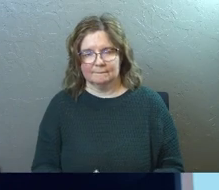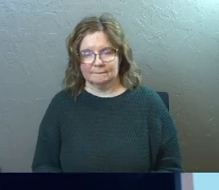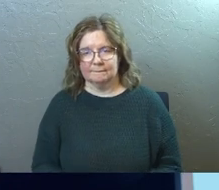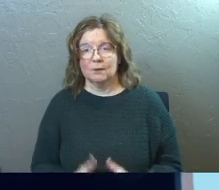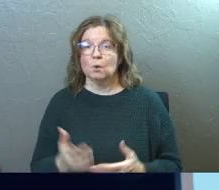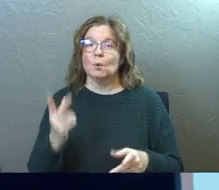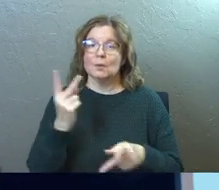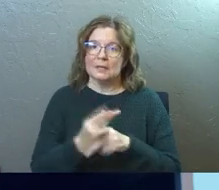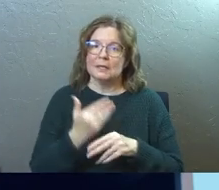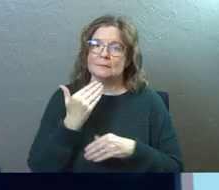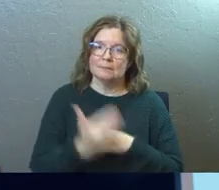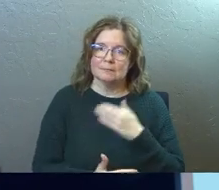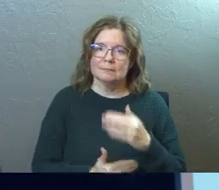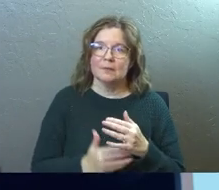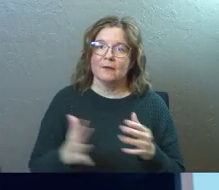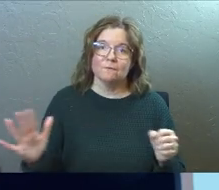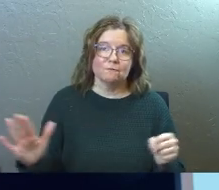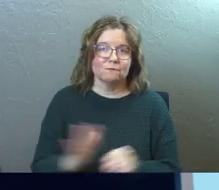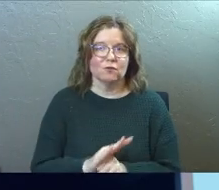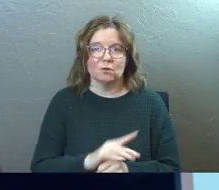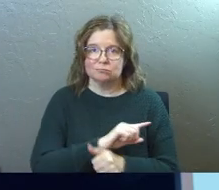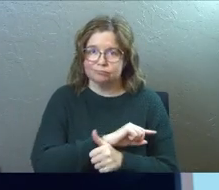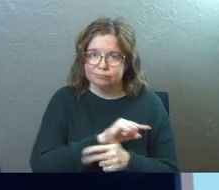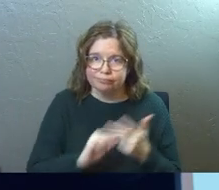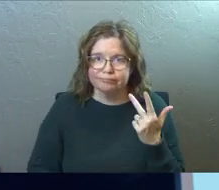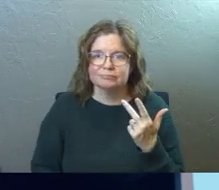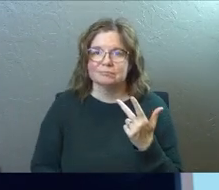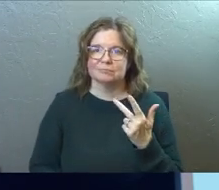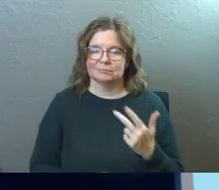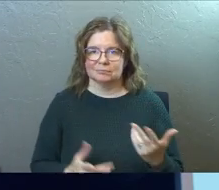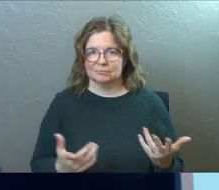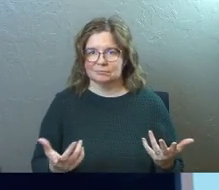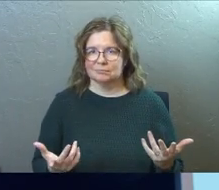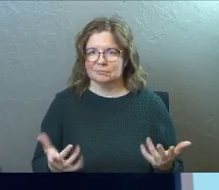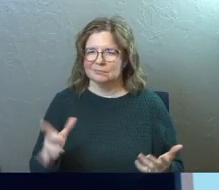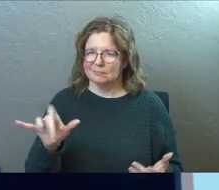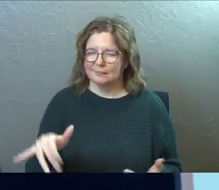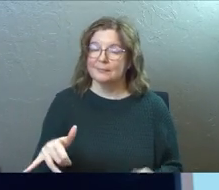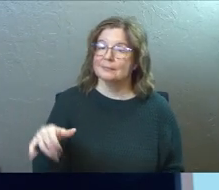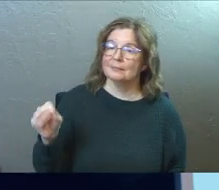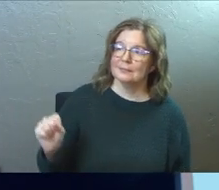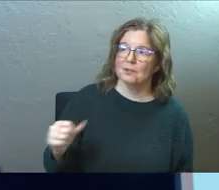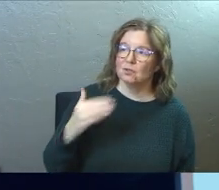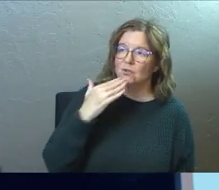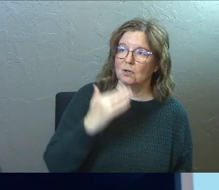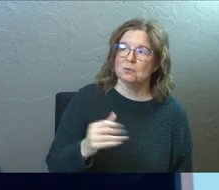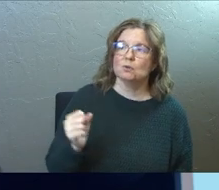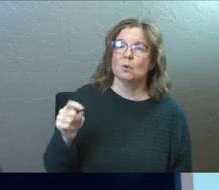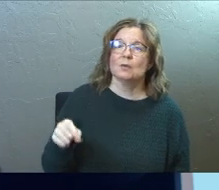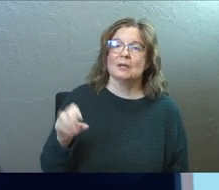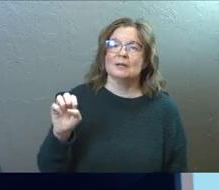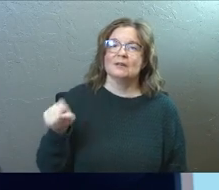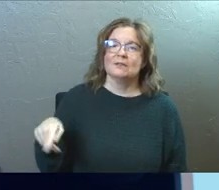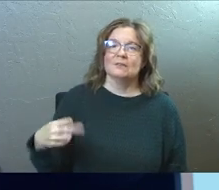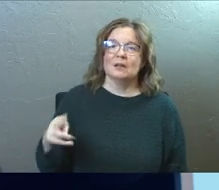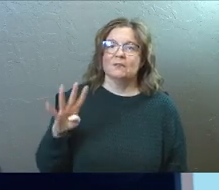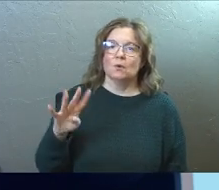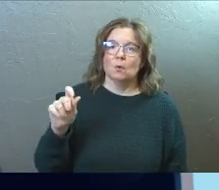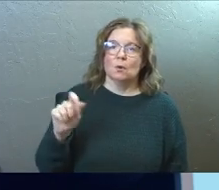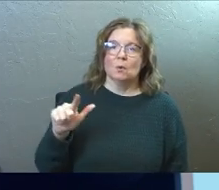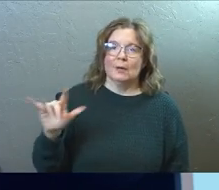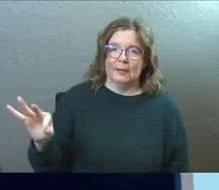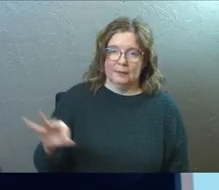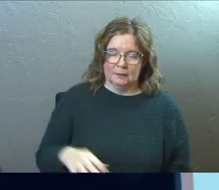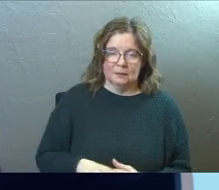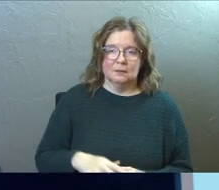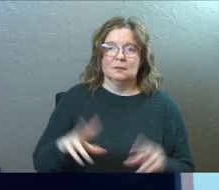give. So keep going. Put away the laundry. Step into the good, the life-giving language as well. Yep, this is so good. So this is Ephesians 4:29, what he just